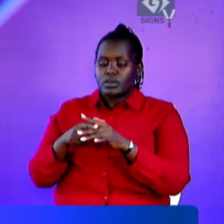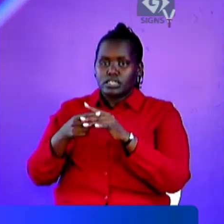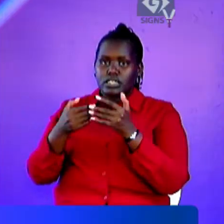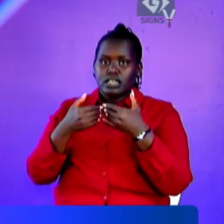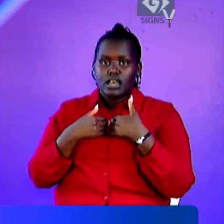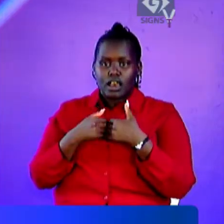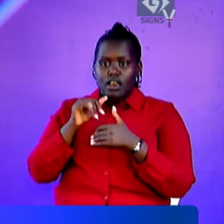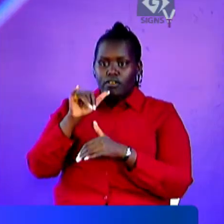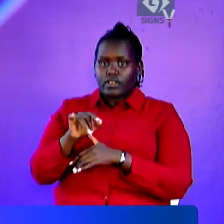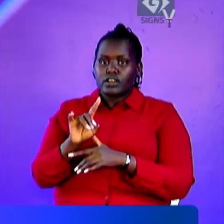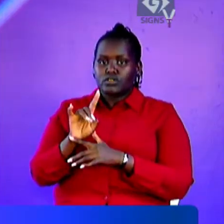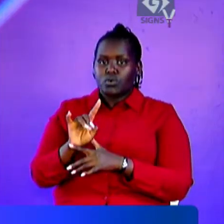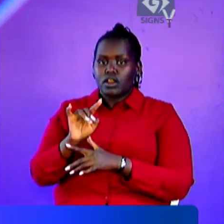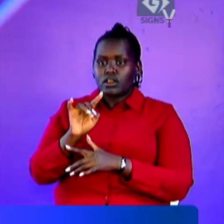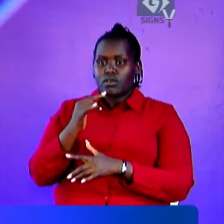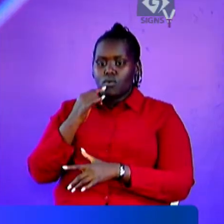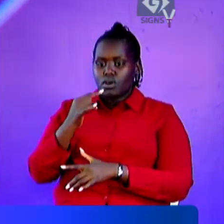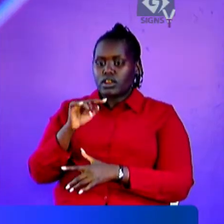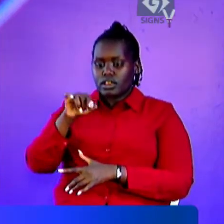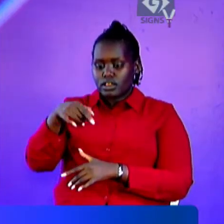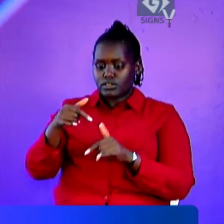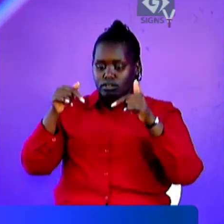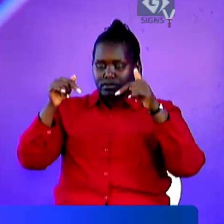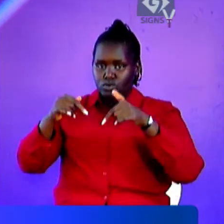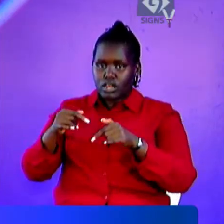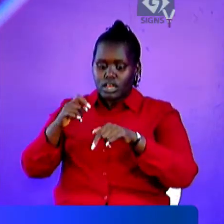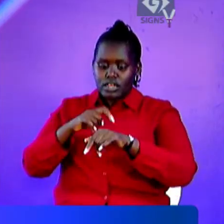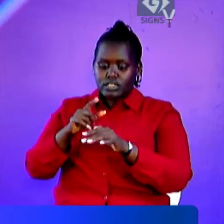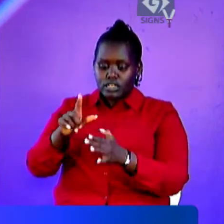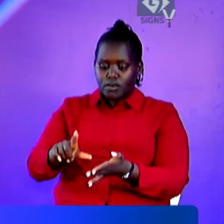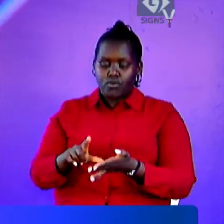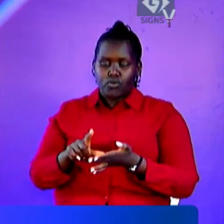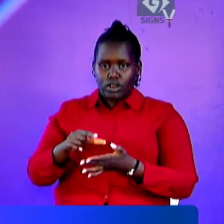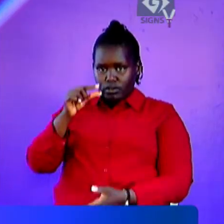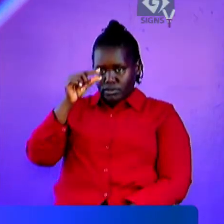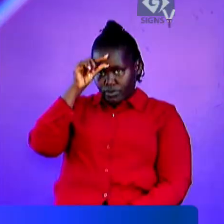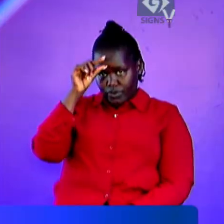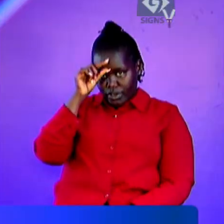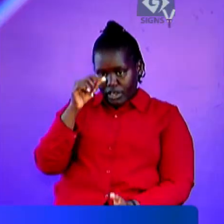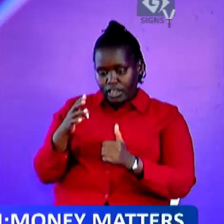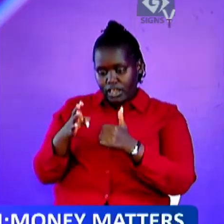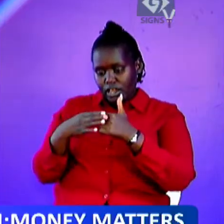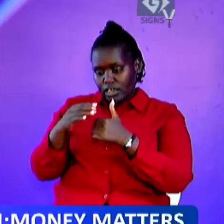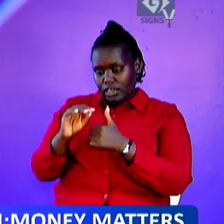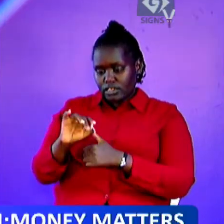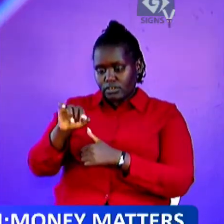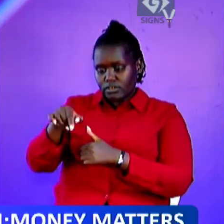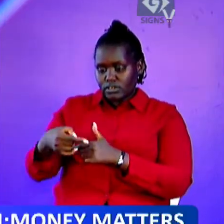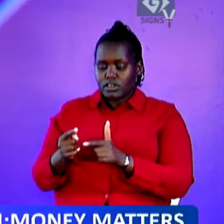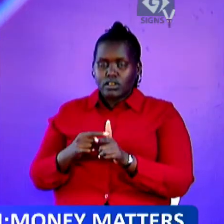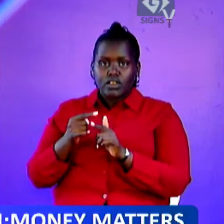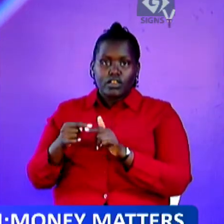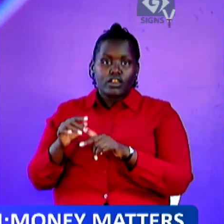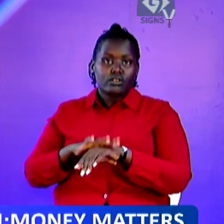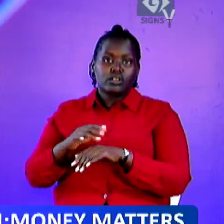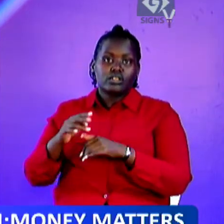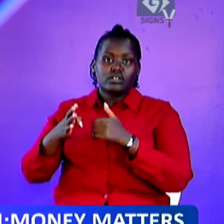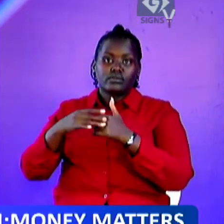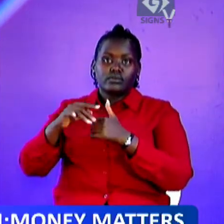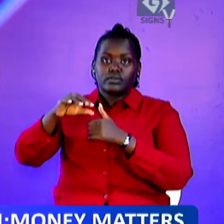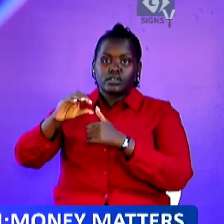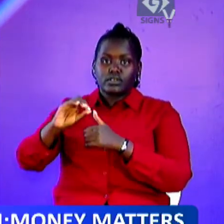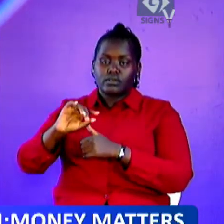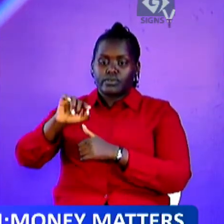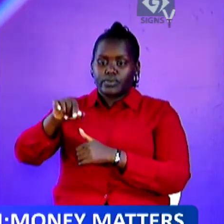that 100,000 today. So when you lend the government that 90K and get 100,000 at the end, remember you